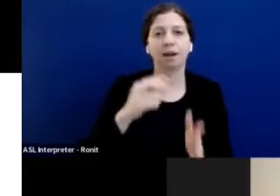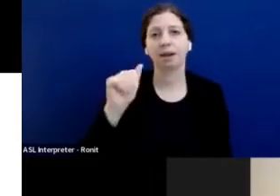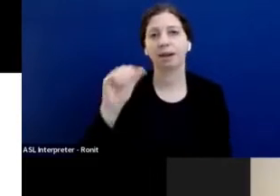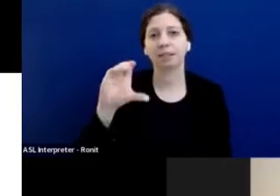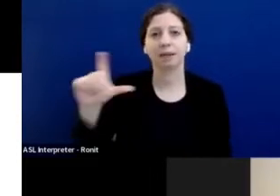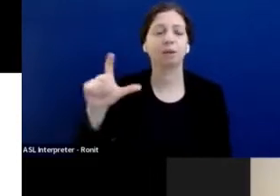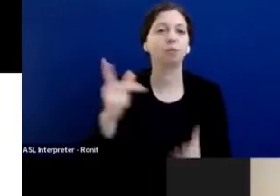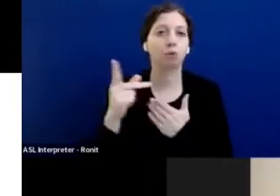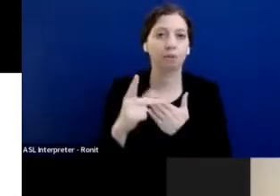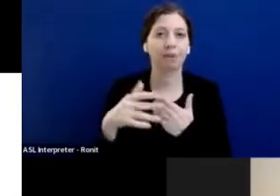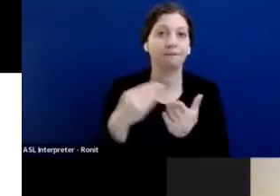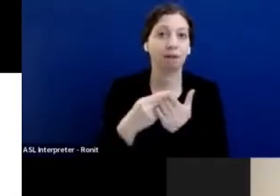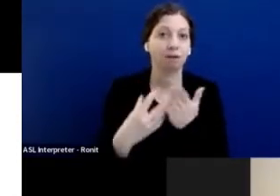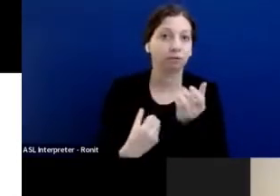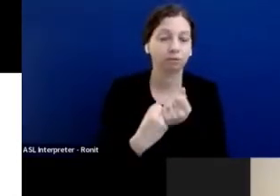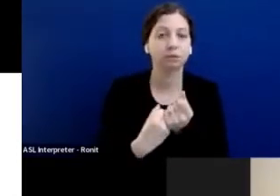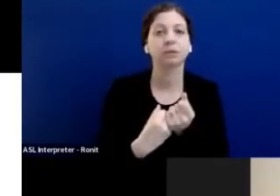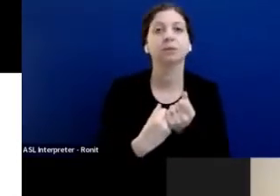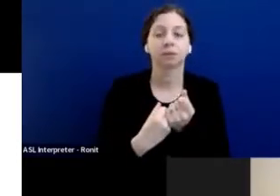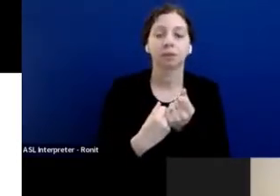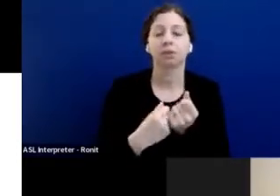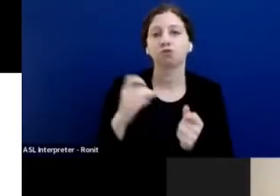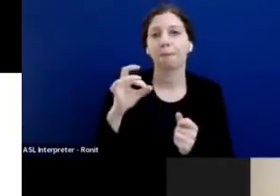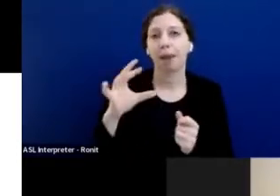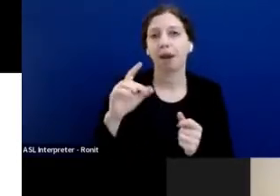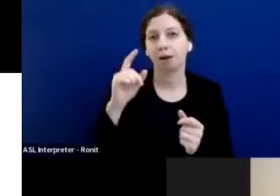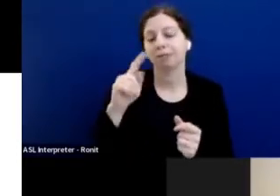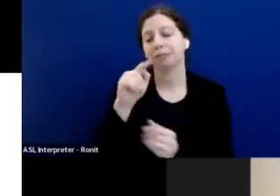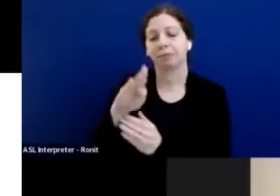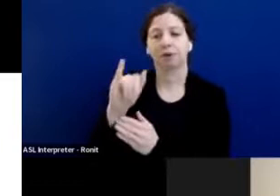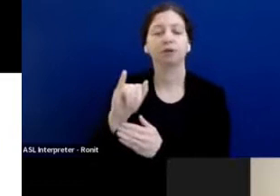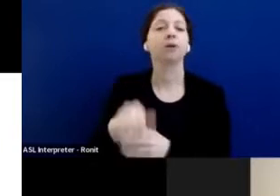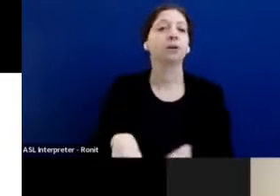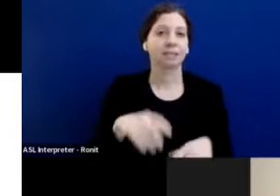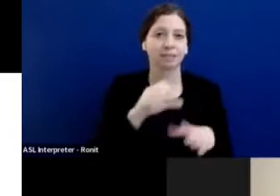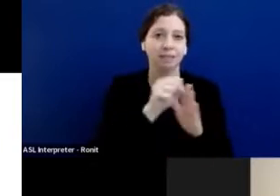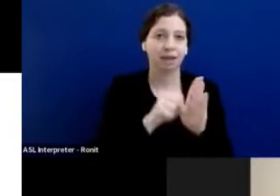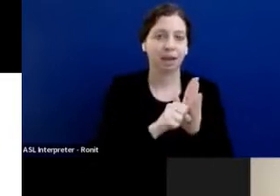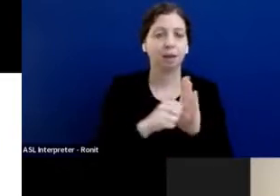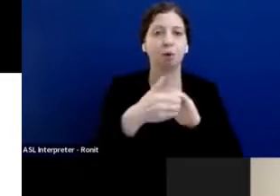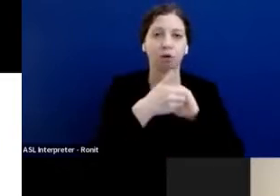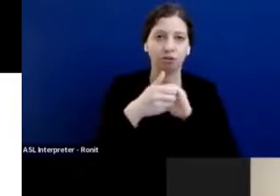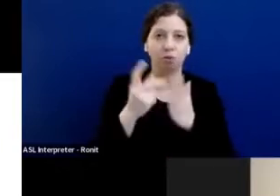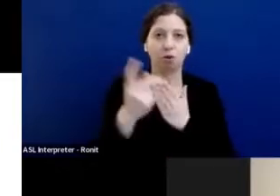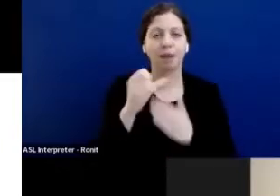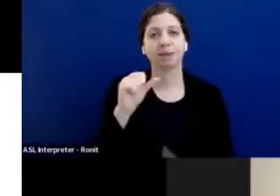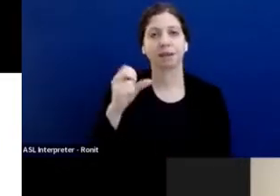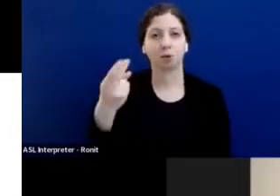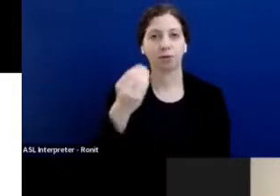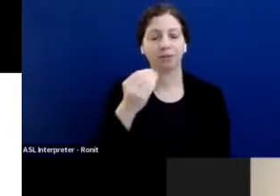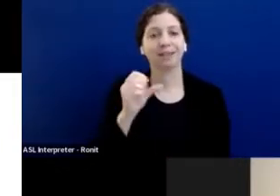that fund the Traumatic Brain Injury State Partnership Program and their stakeholders and their state